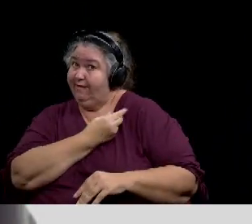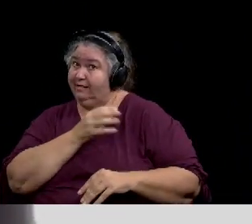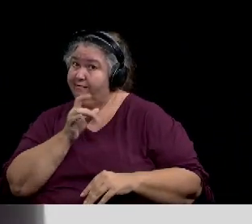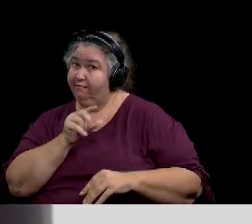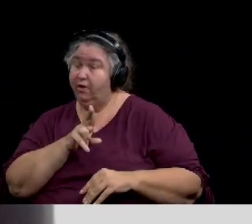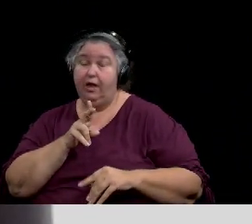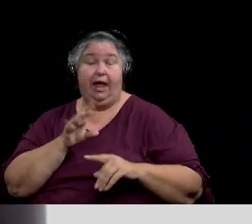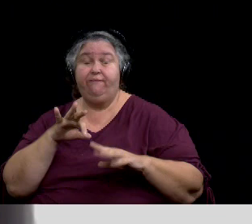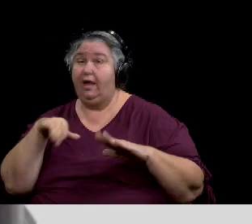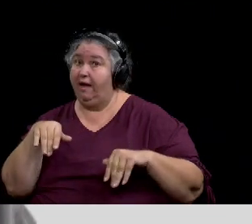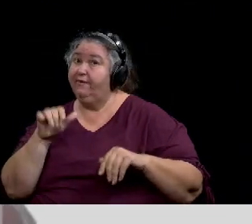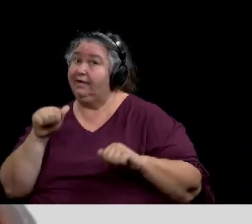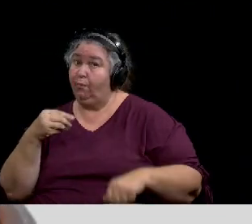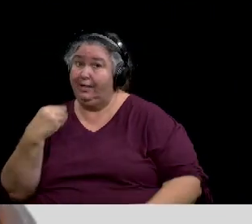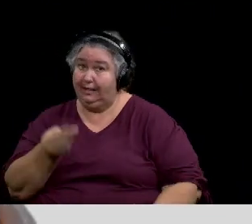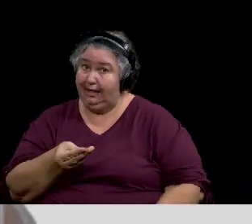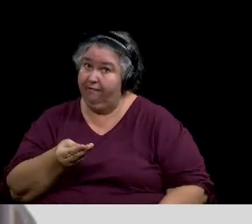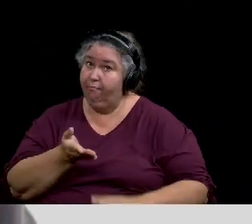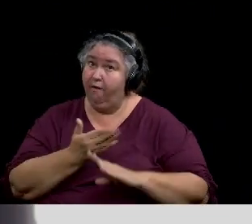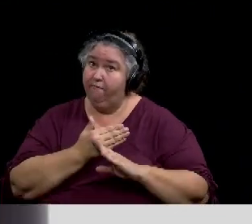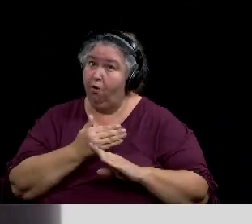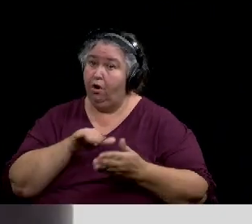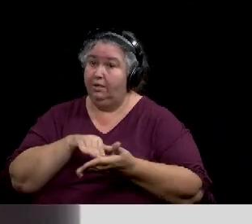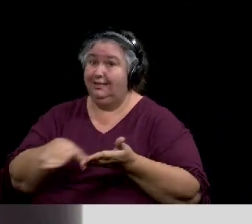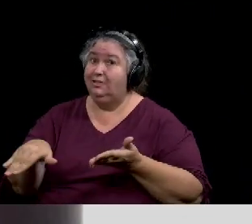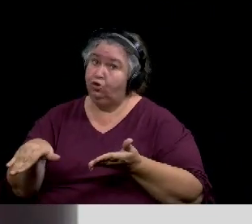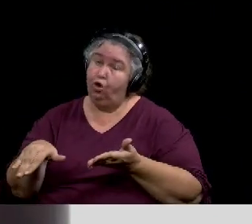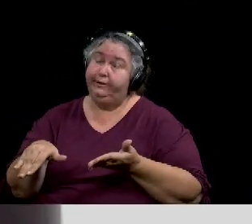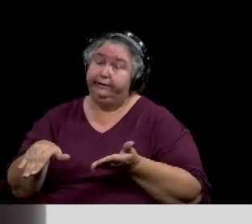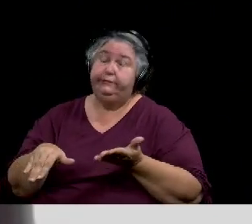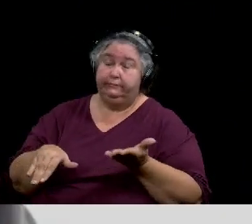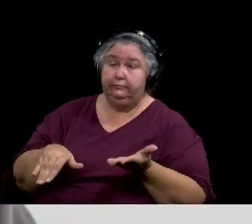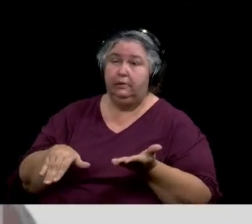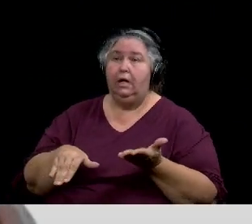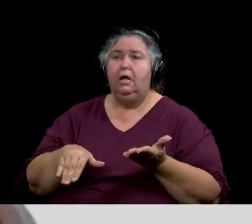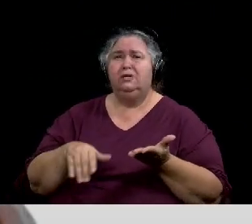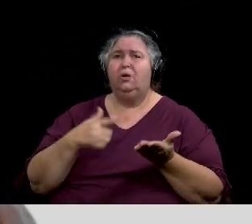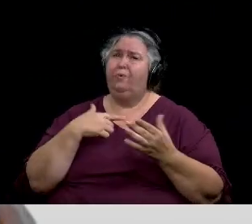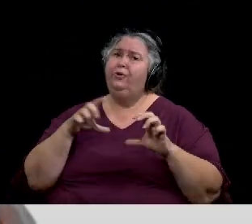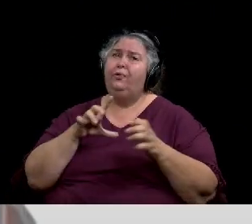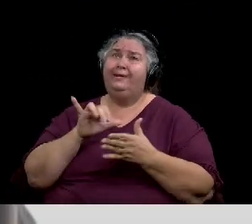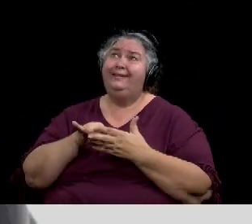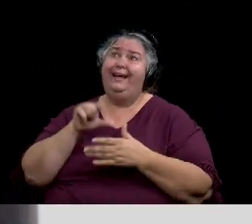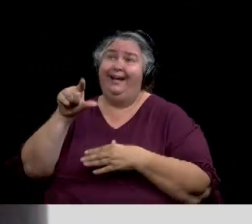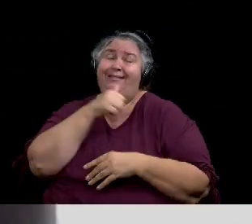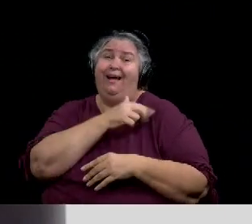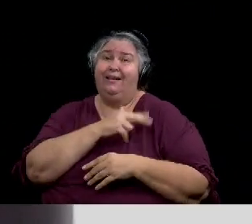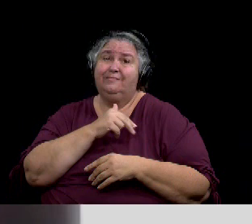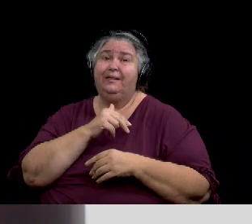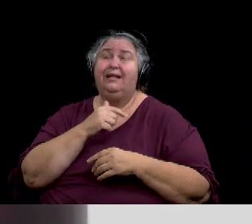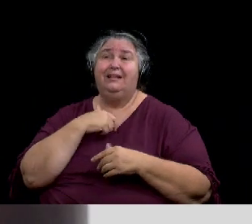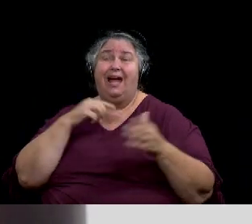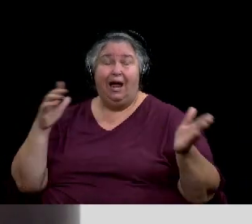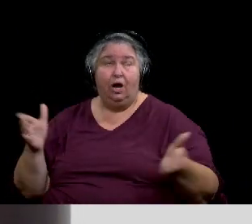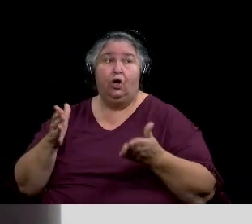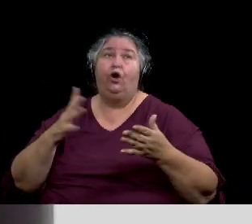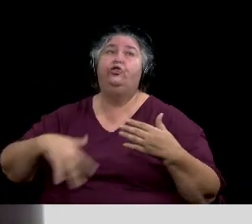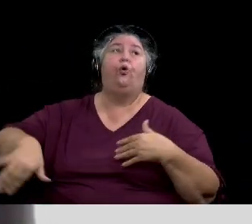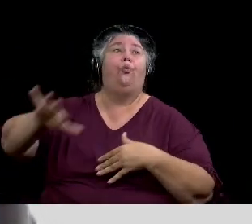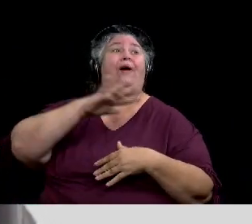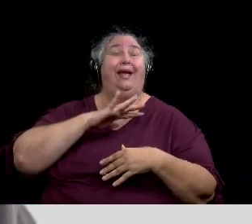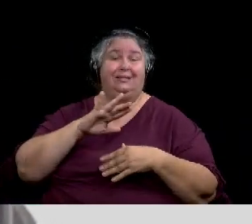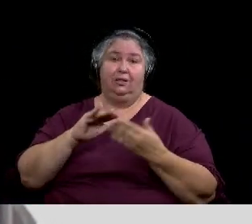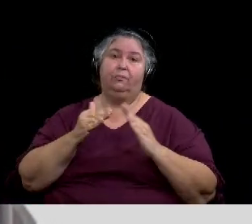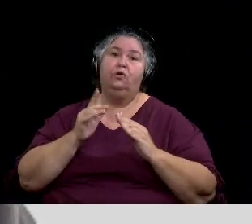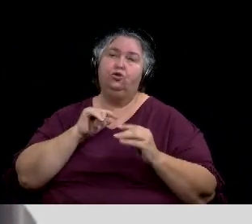if not, can we give them a vaccine before discharge? So we are doing that at the hospital. I would encourage the rest of the community to engage in